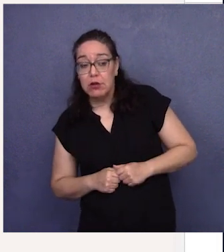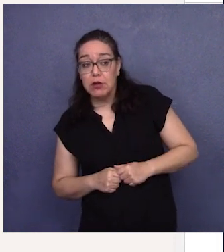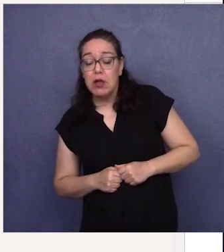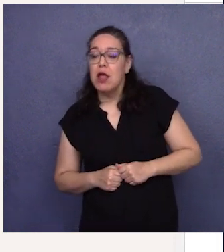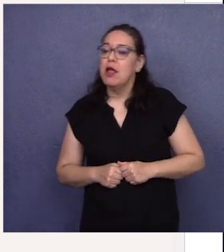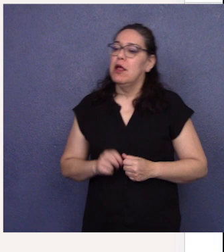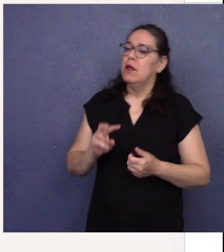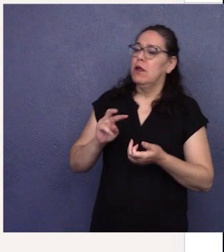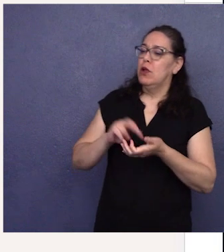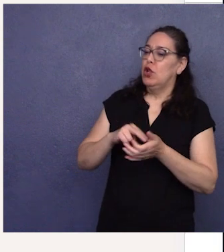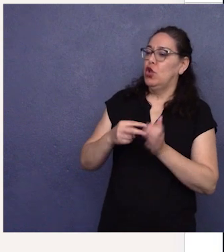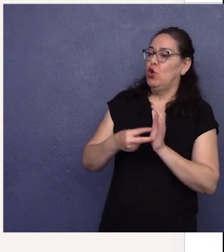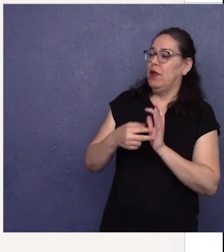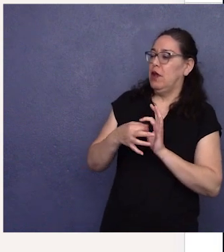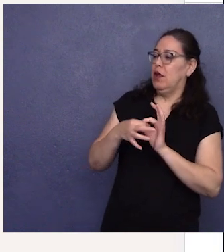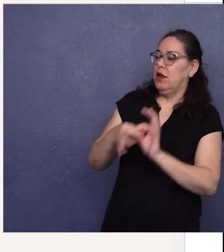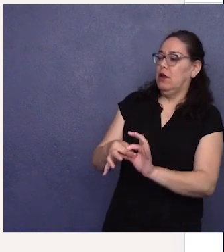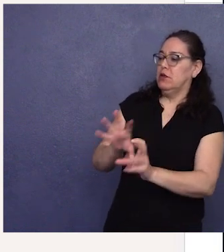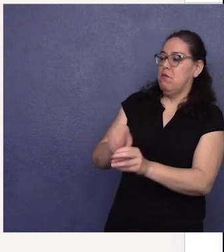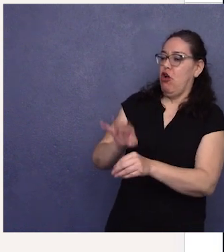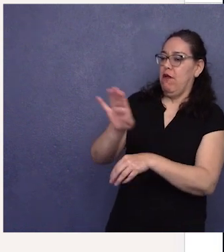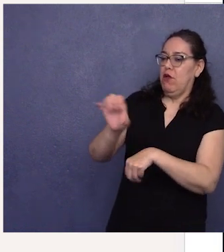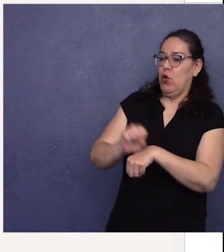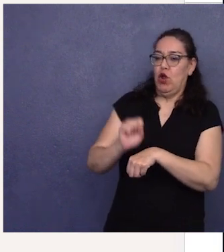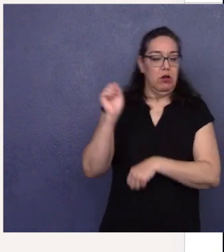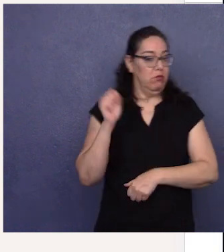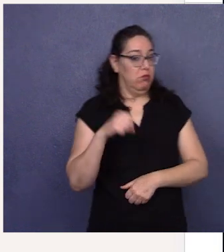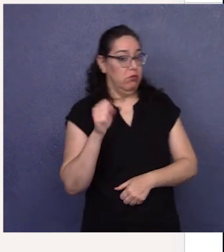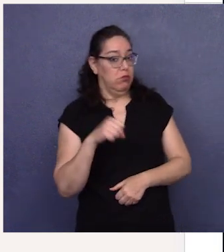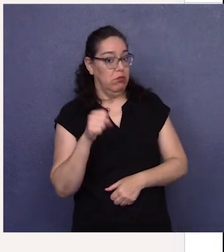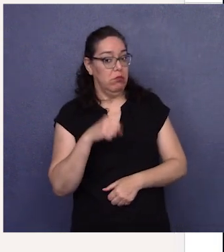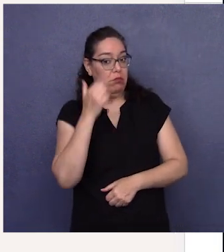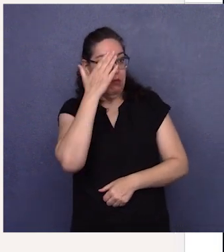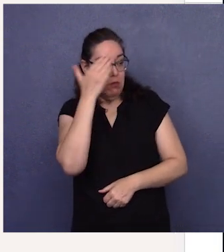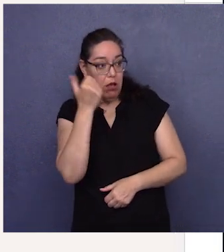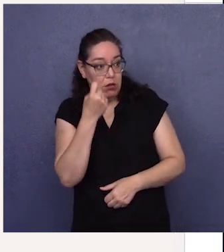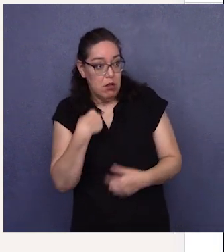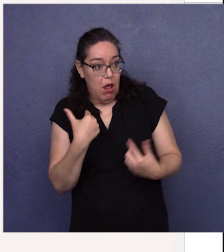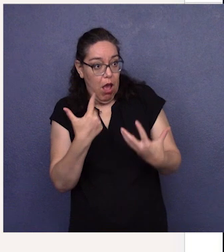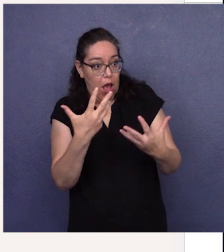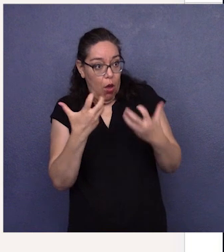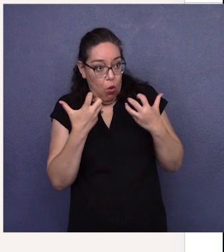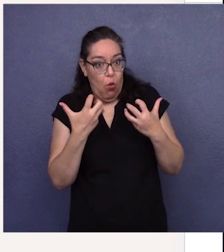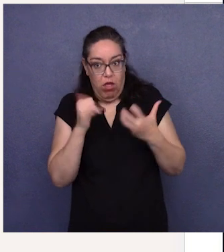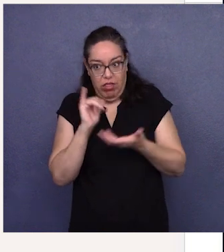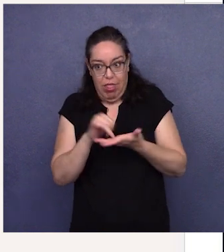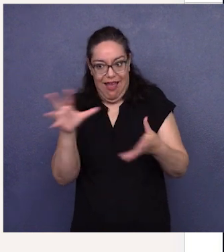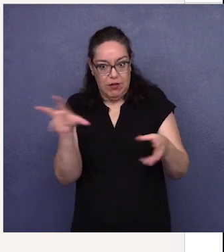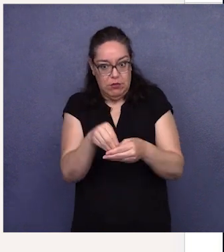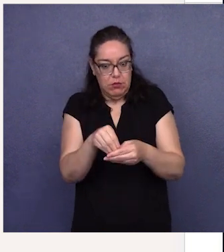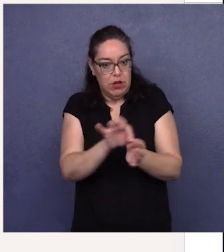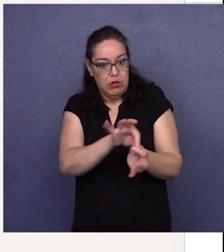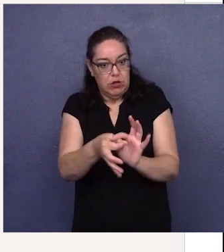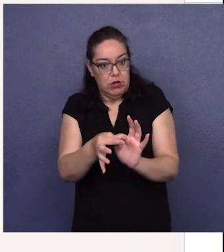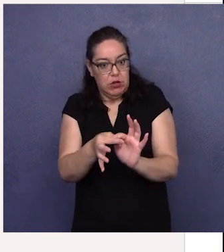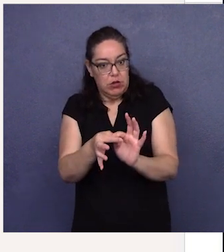You mean as part of the work that you're doing? Because I want to have that interpretation at each you